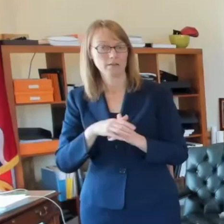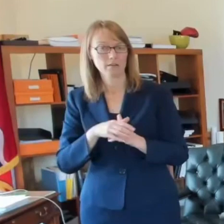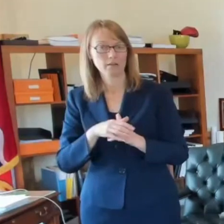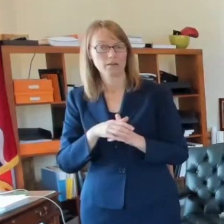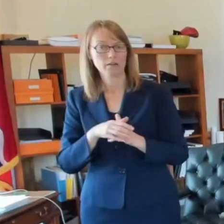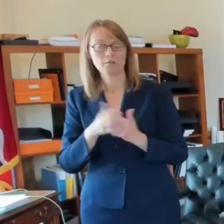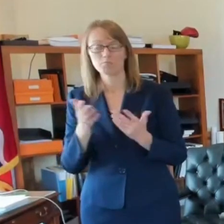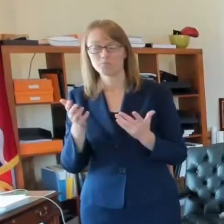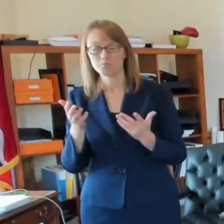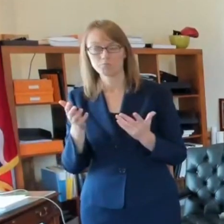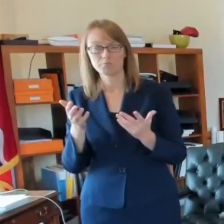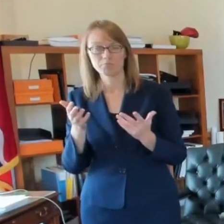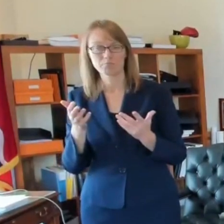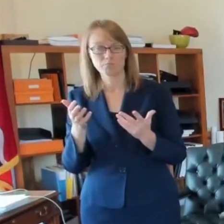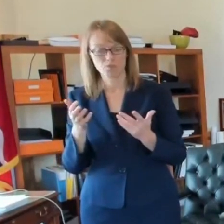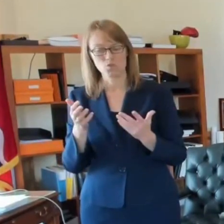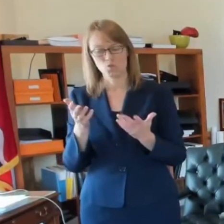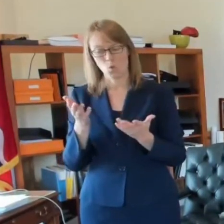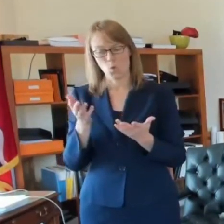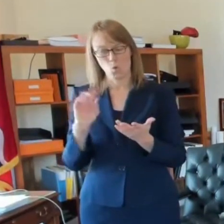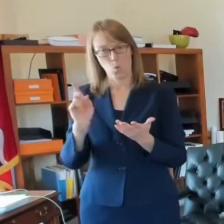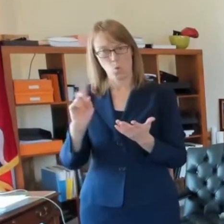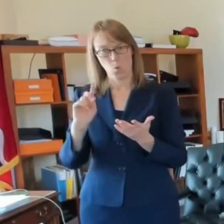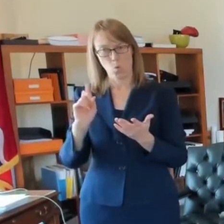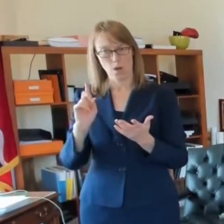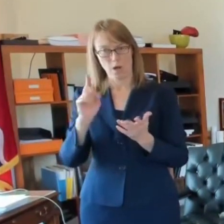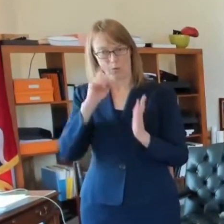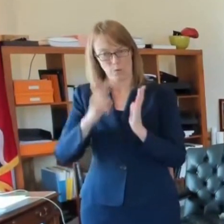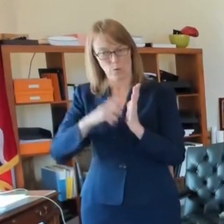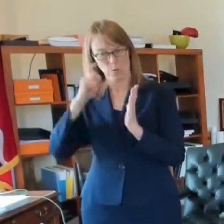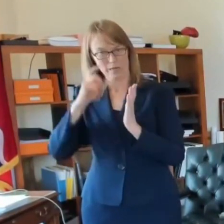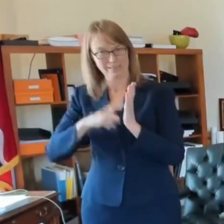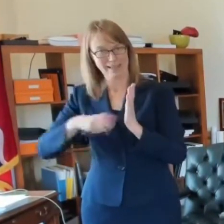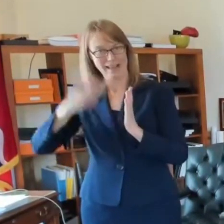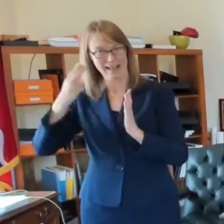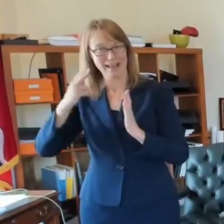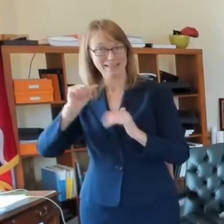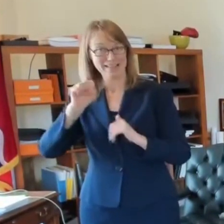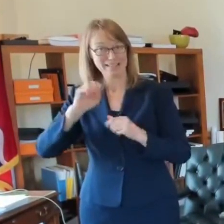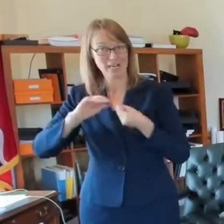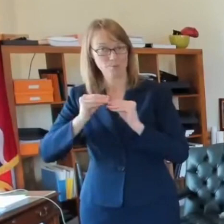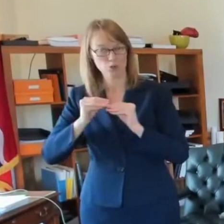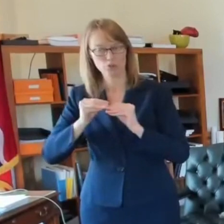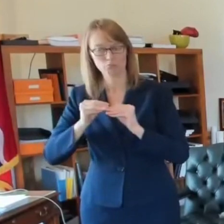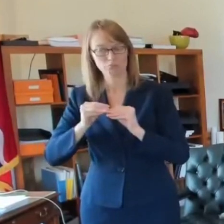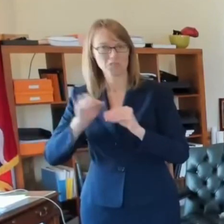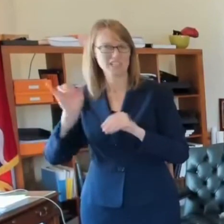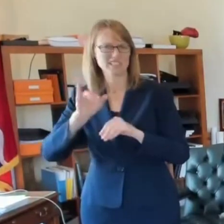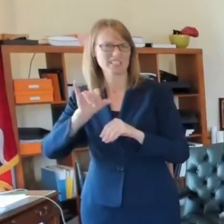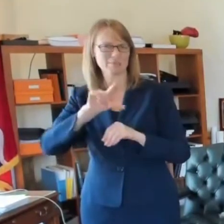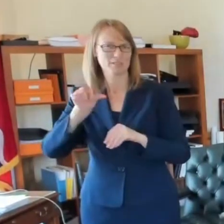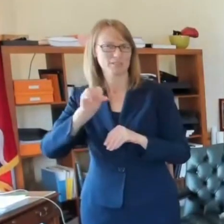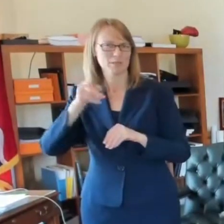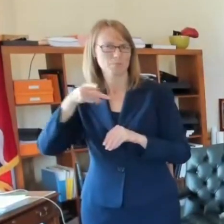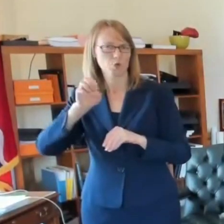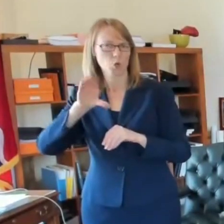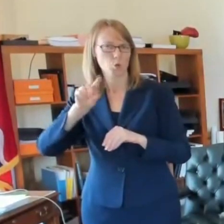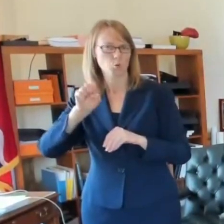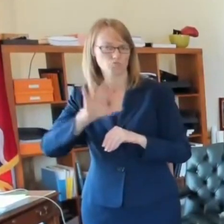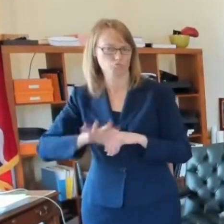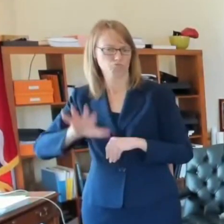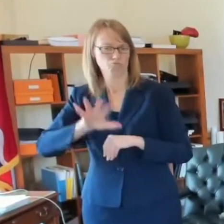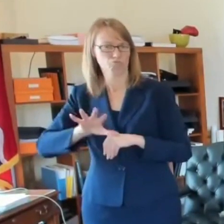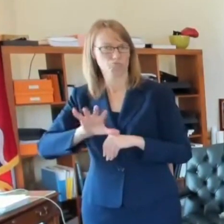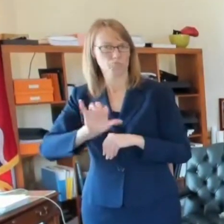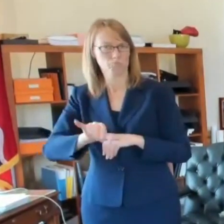so that hasn't changed over the last month or so that we've been talking about this.